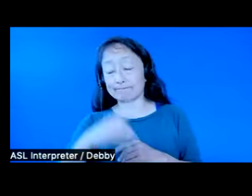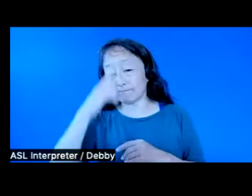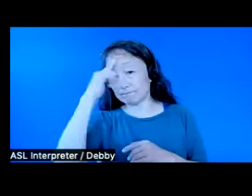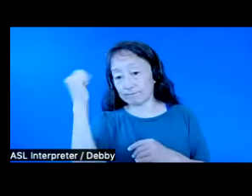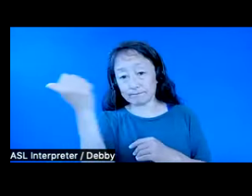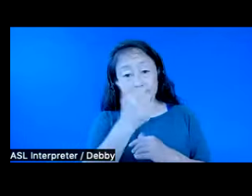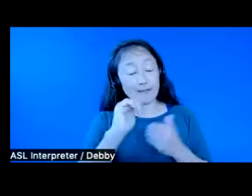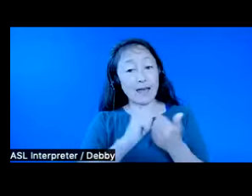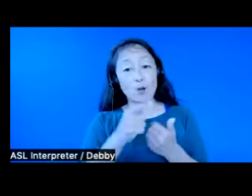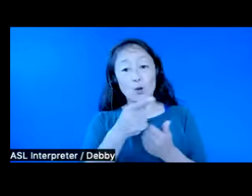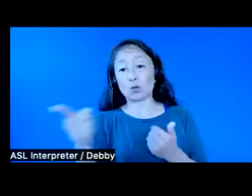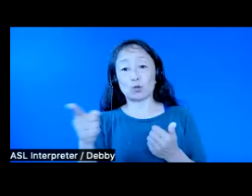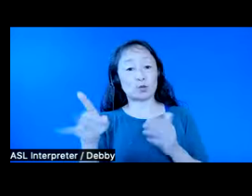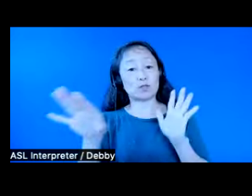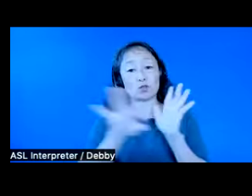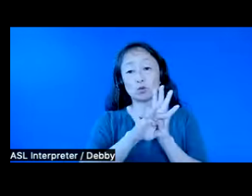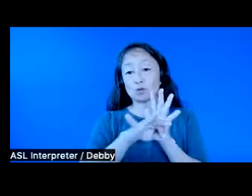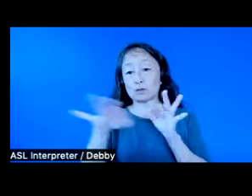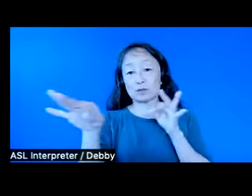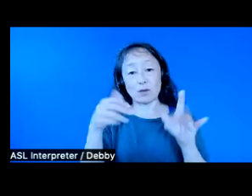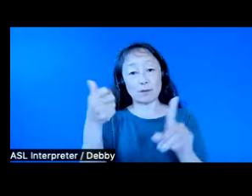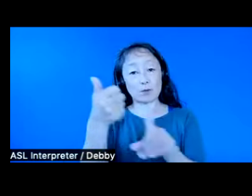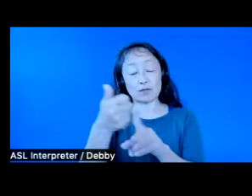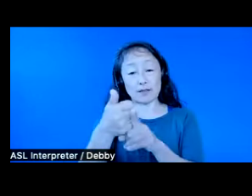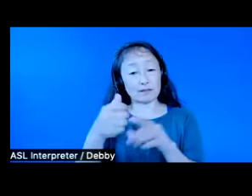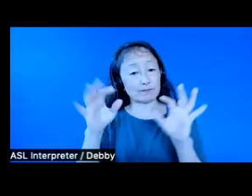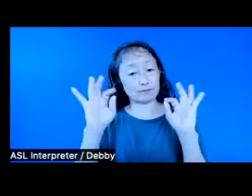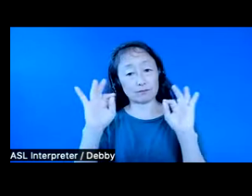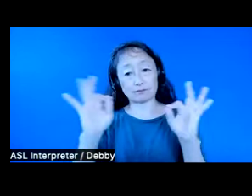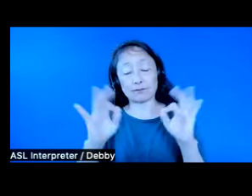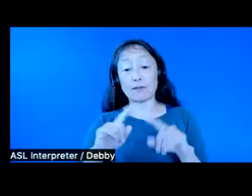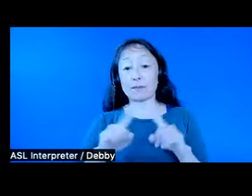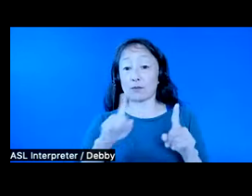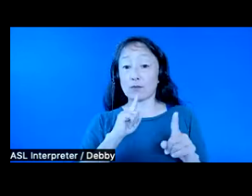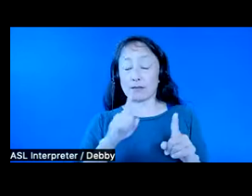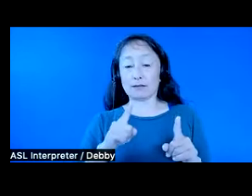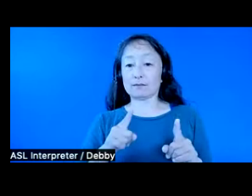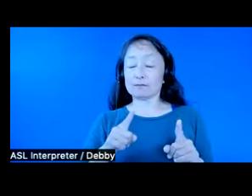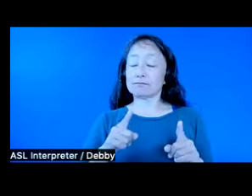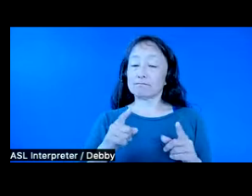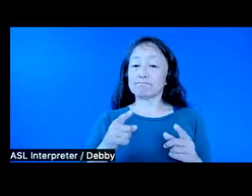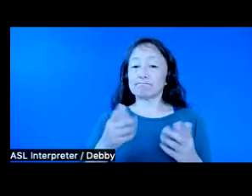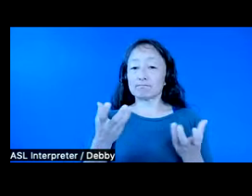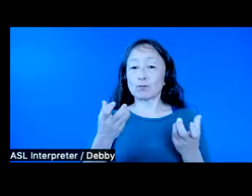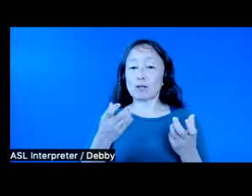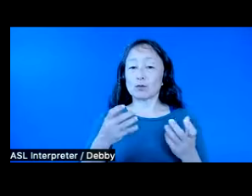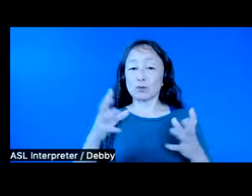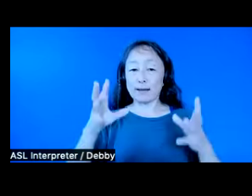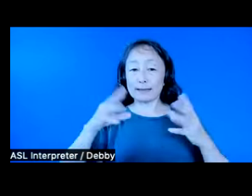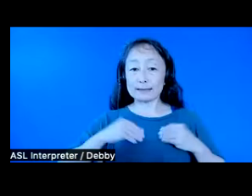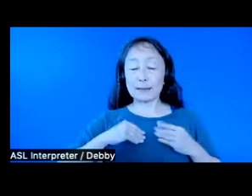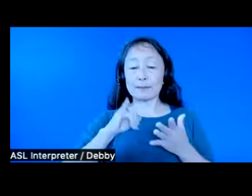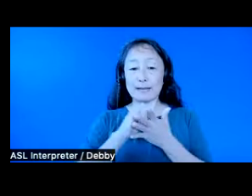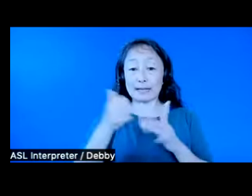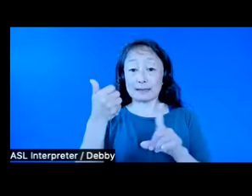all good. But it's that understanding and that acceptance of that self-identification that's a part of this work. So we're going to